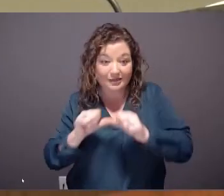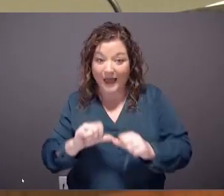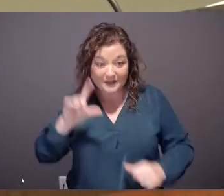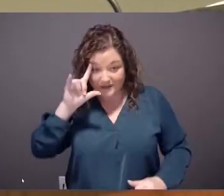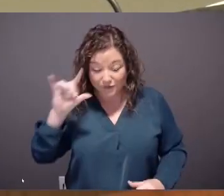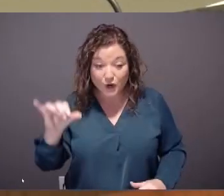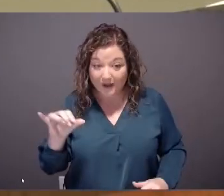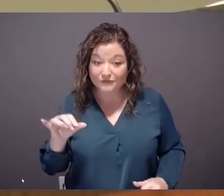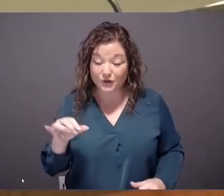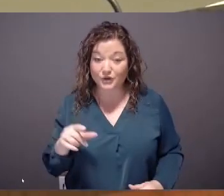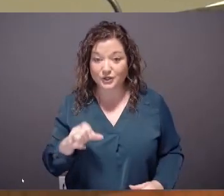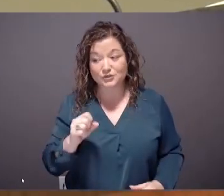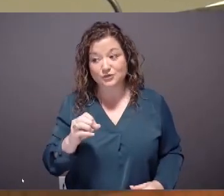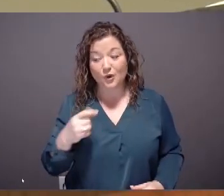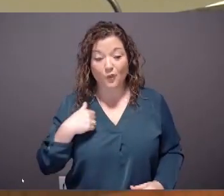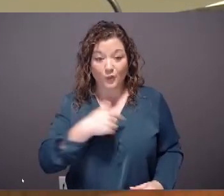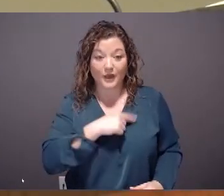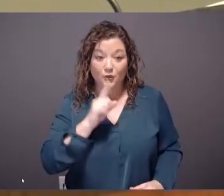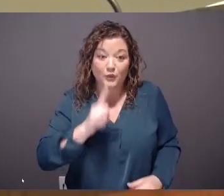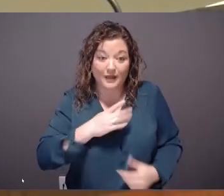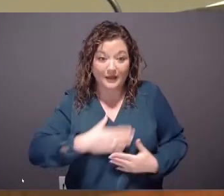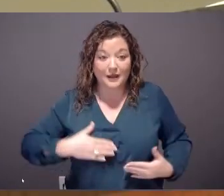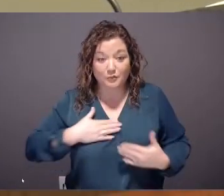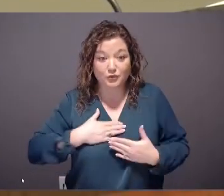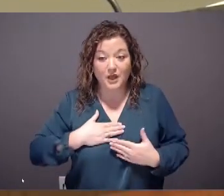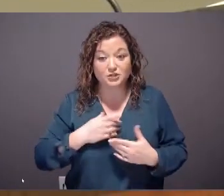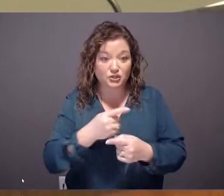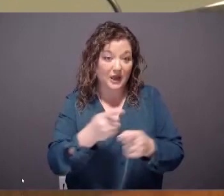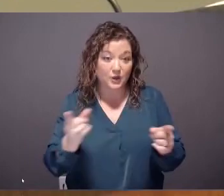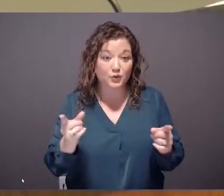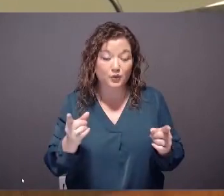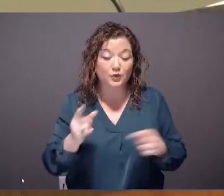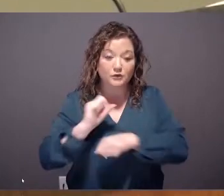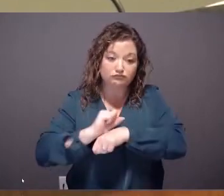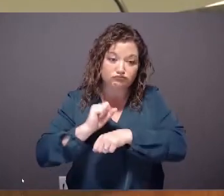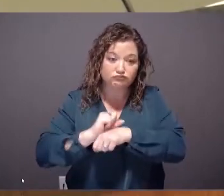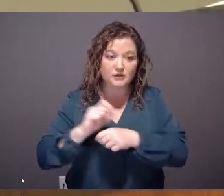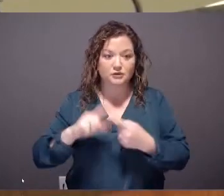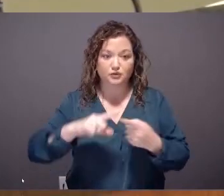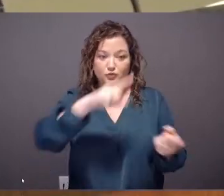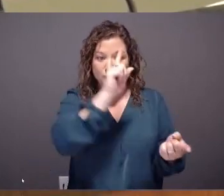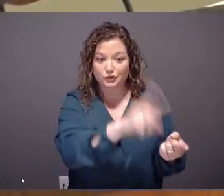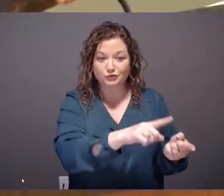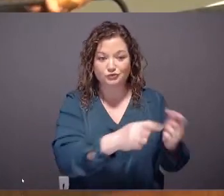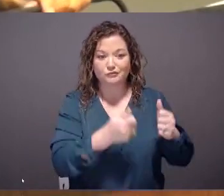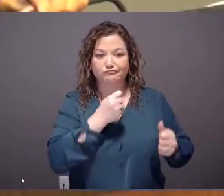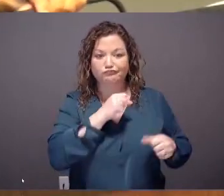is also really appreciative of the diversion efforts to keep things out of his neck of the woods.